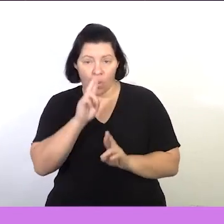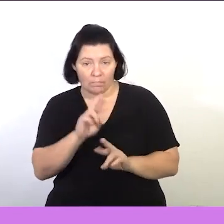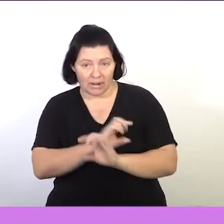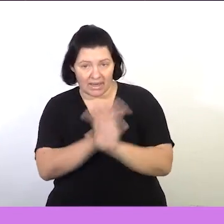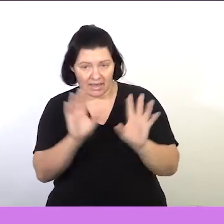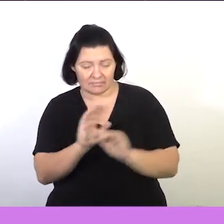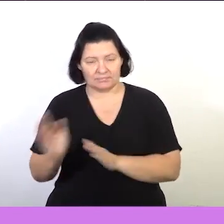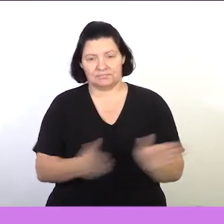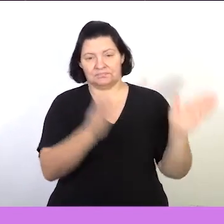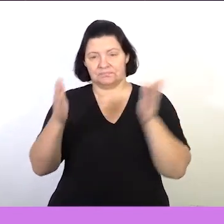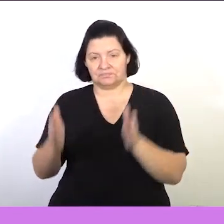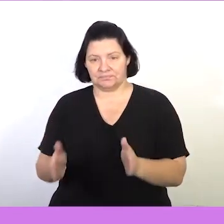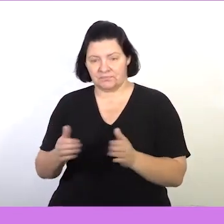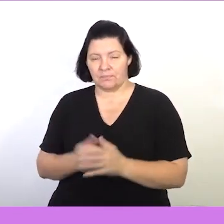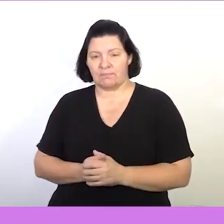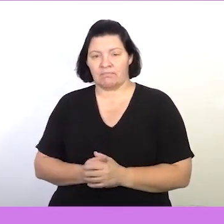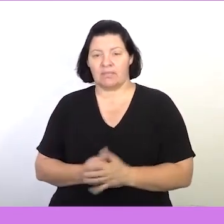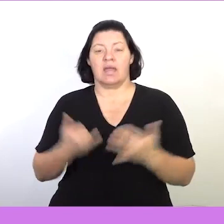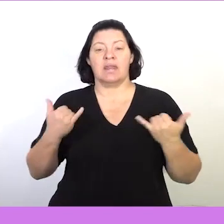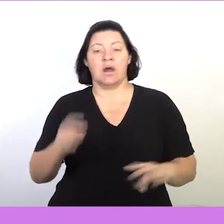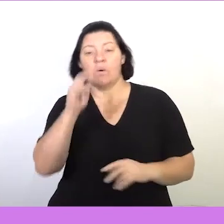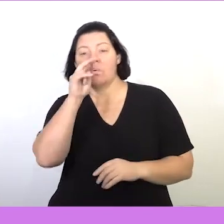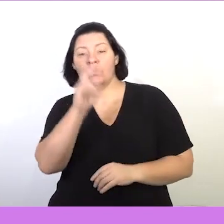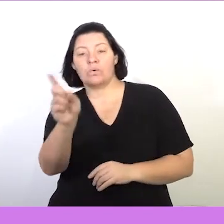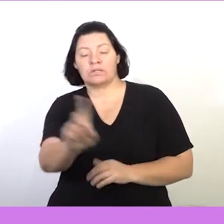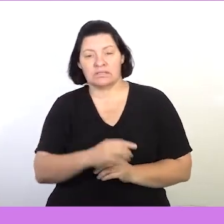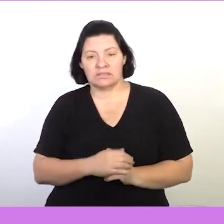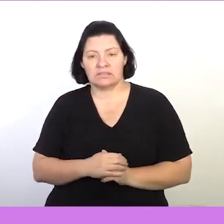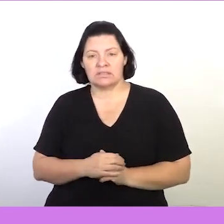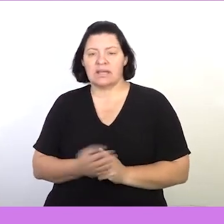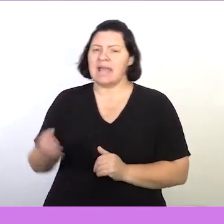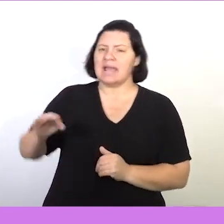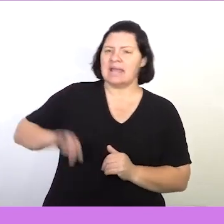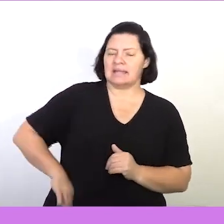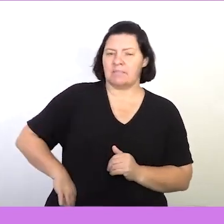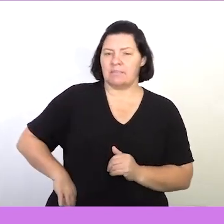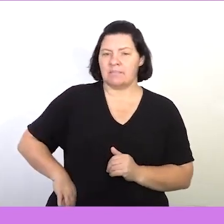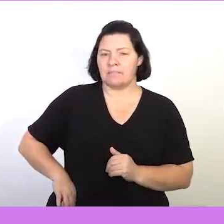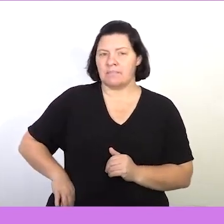is clear. Let's move on. Now we'll be looking at income and